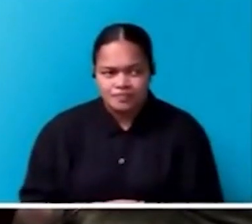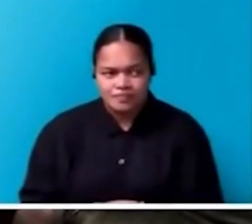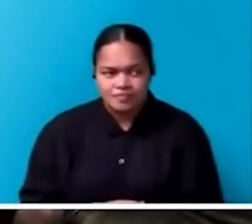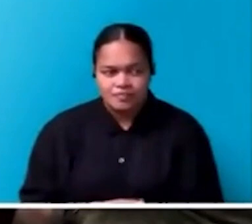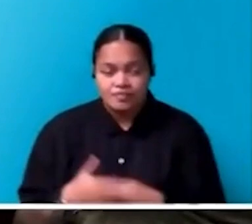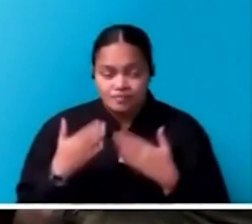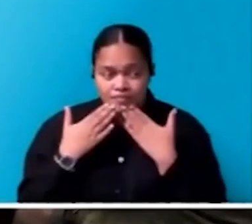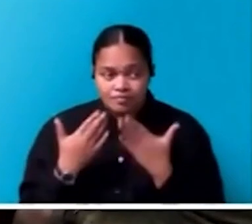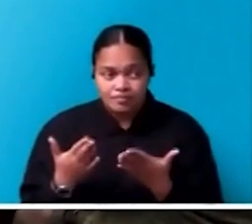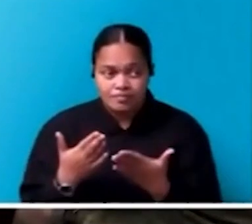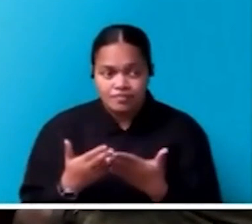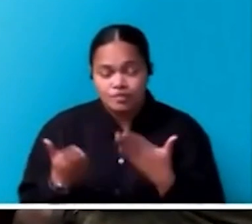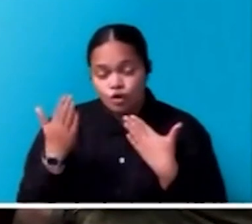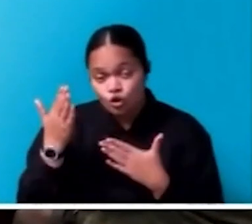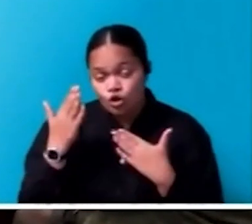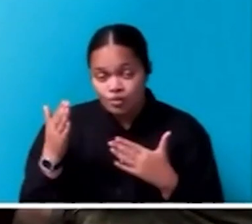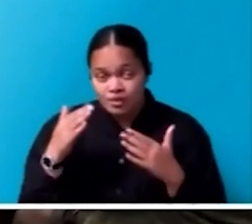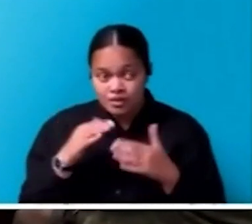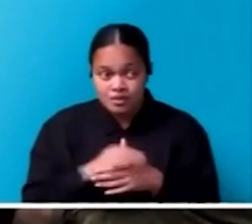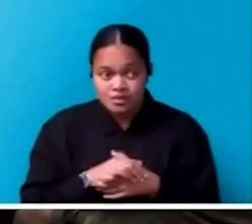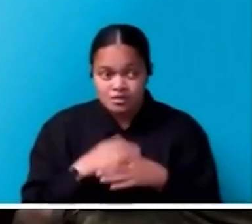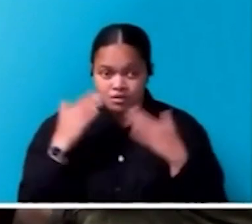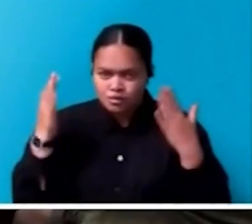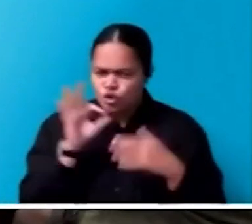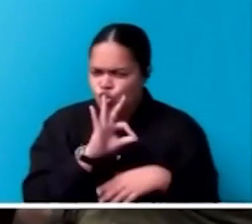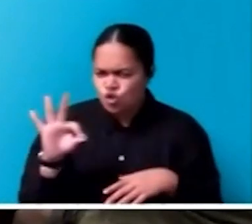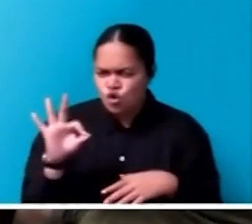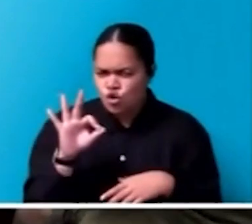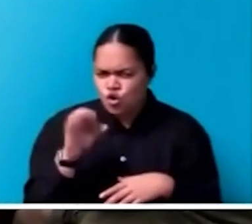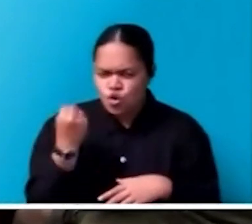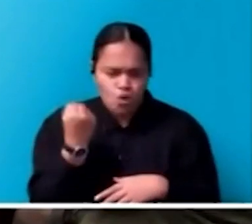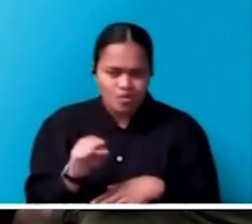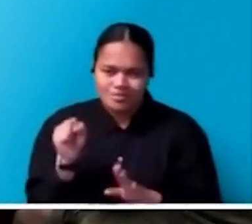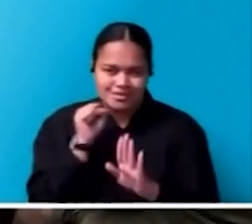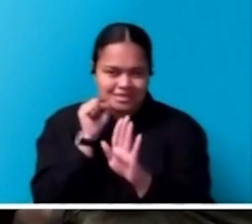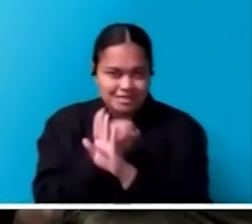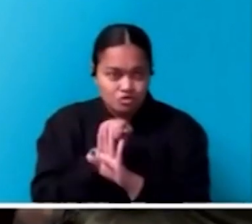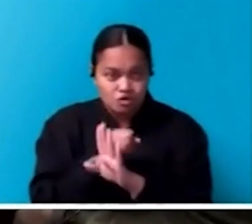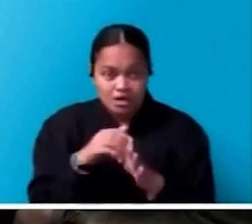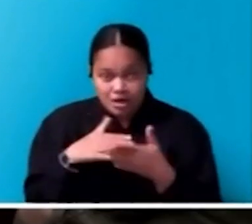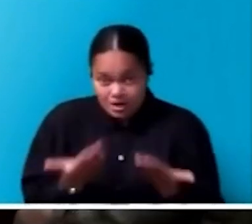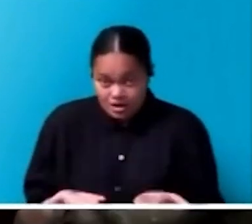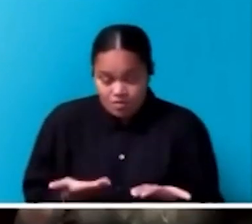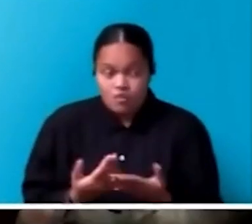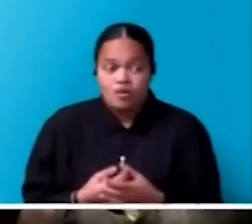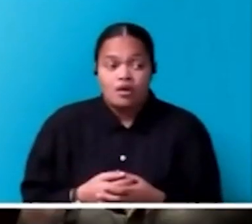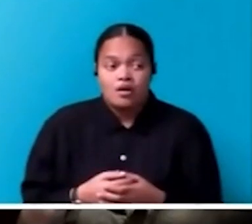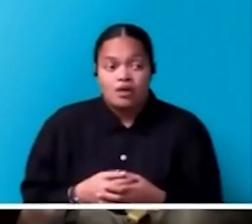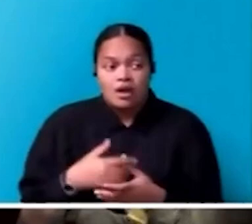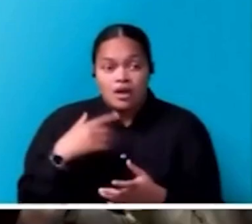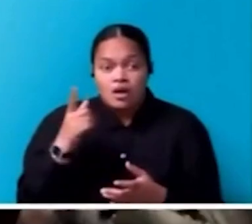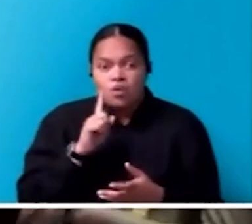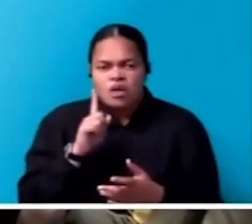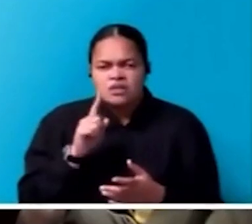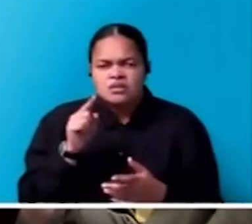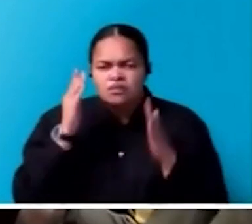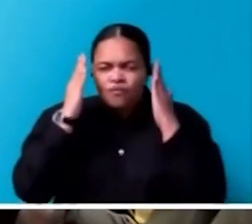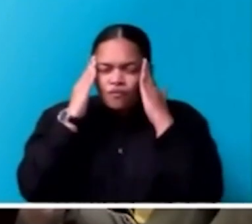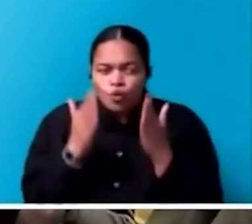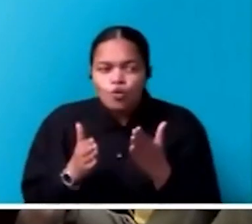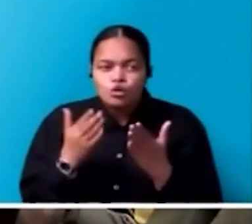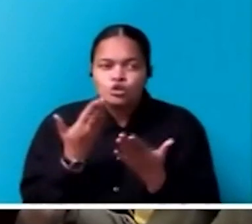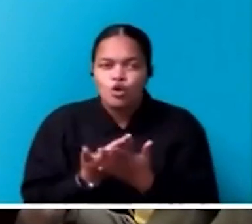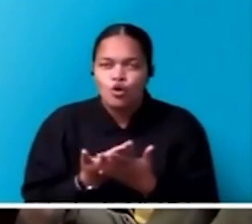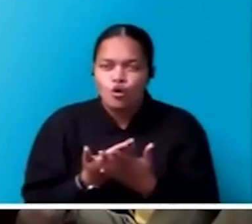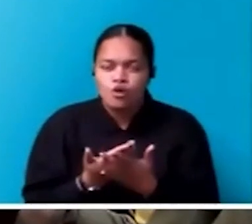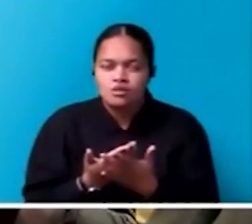Thank you, Honorable Speaker. It's no secret that right now there's a laser focus on commercial